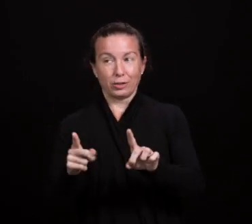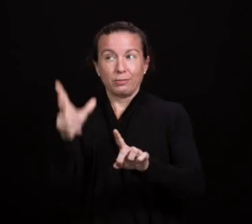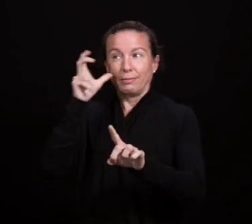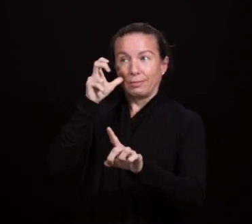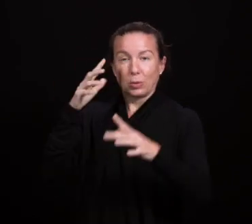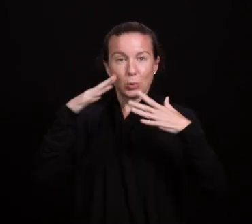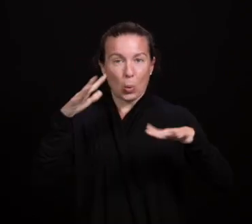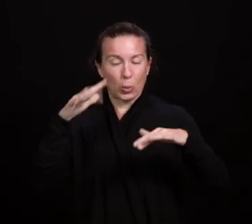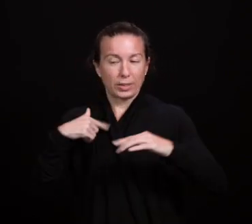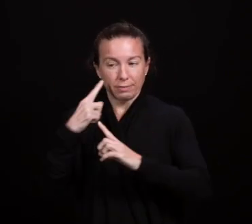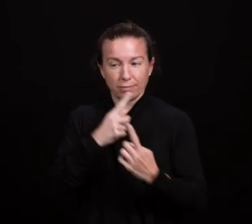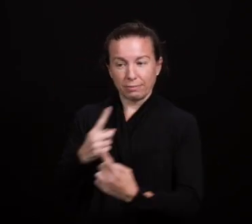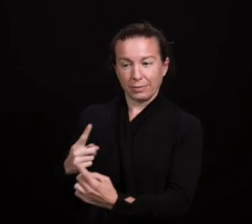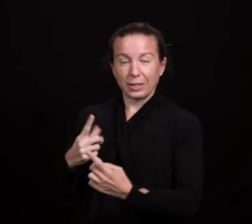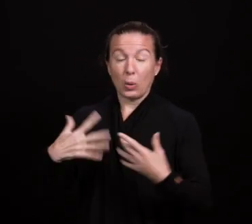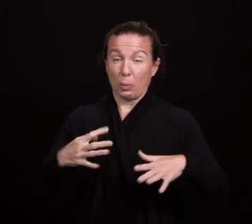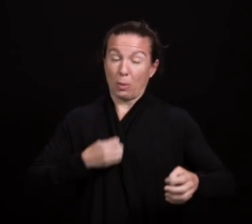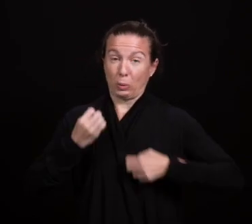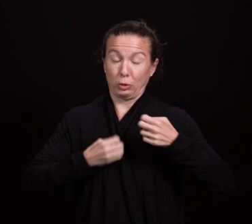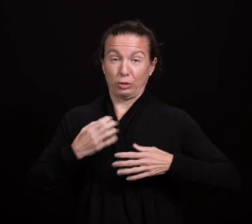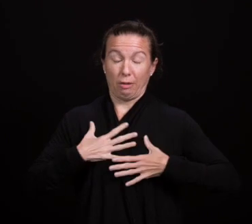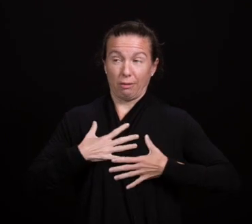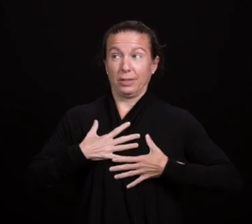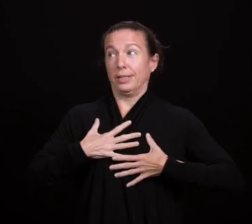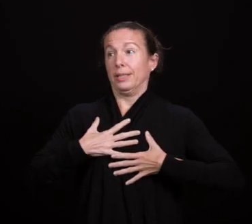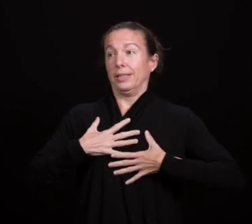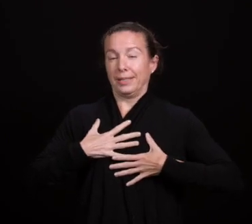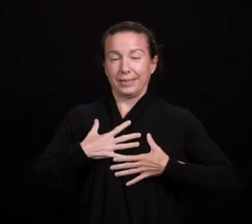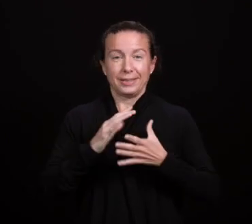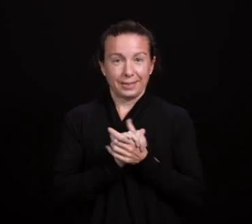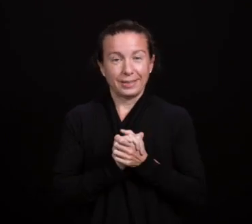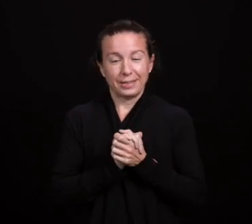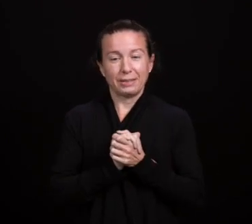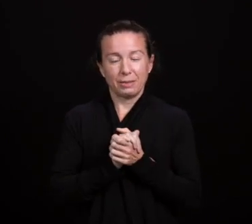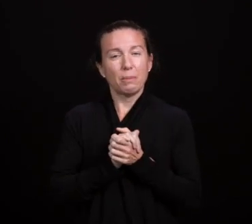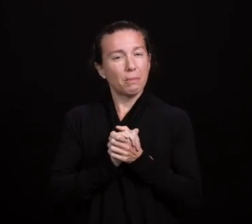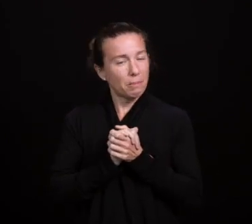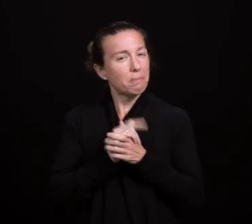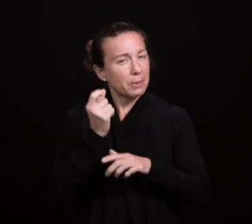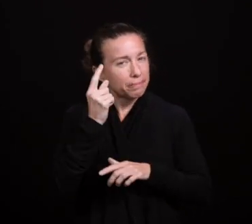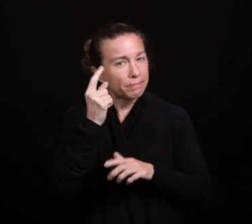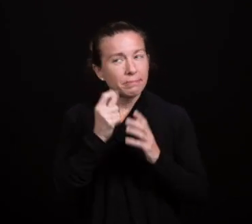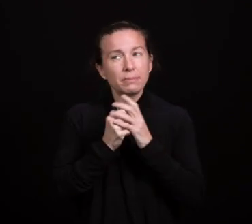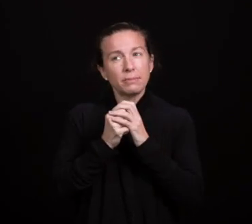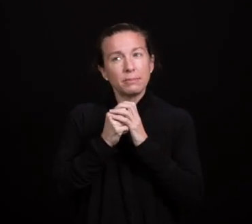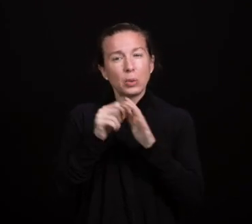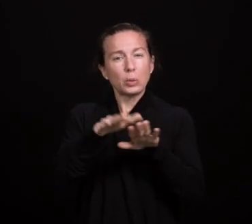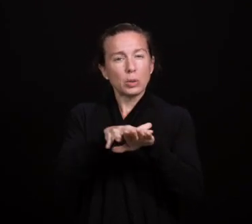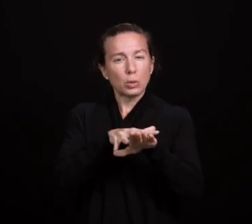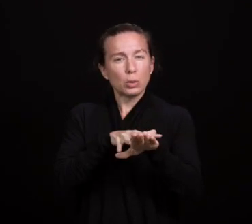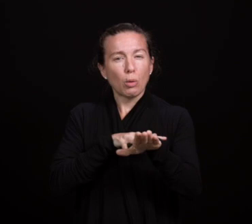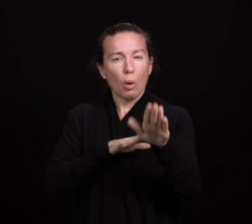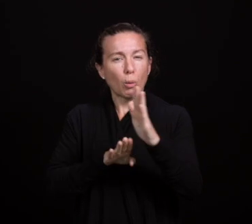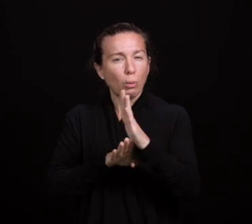and so it was an emotional moment for us. But it was definitely a slow curve from